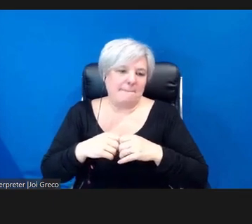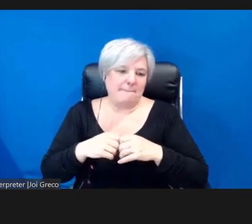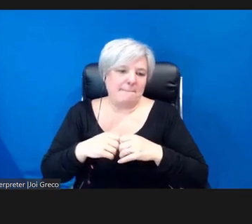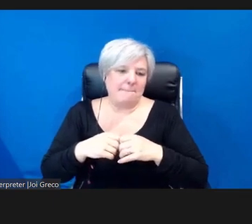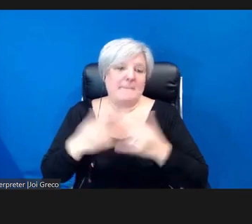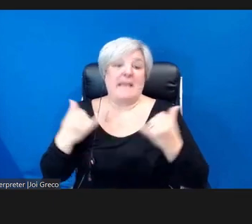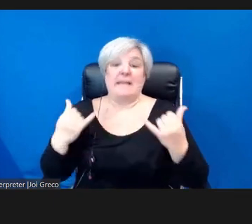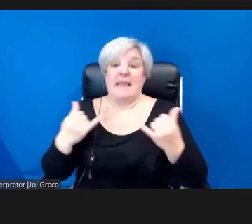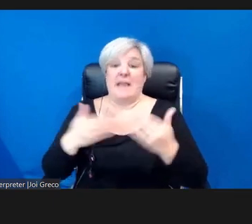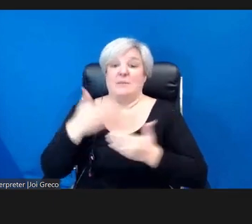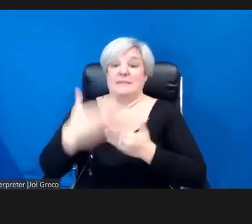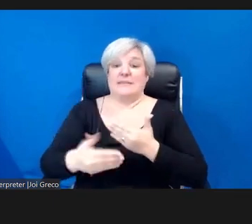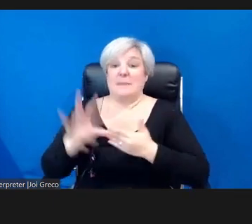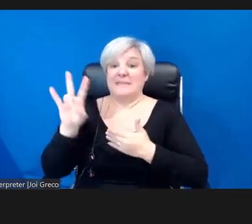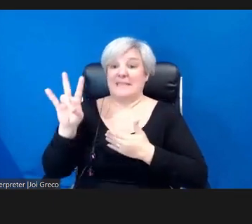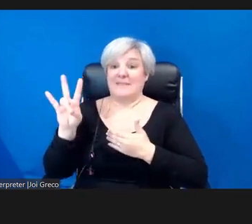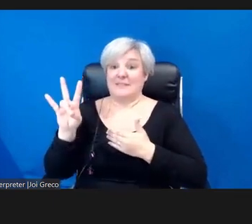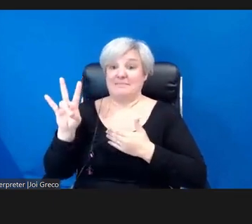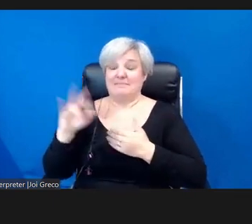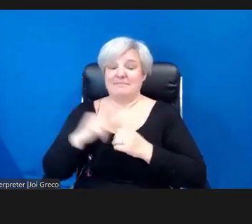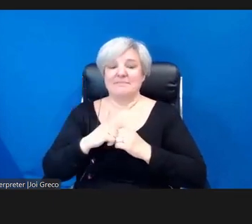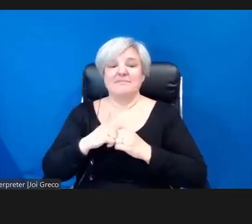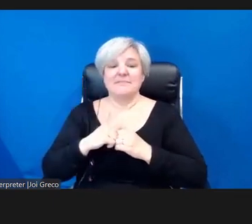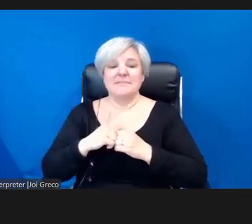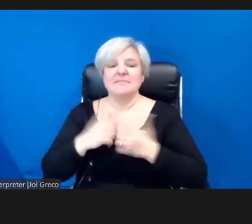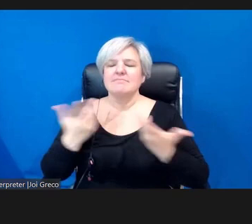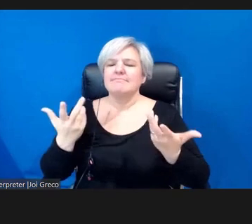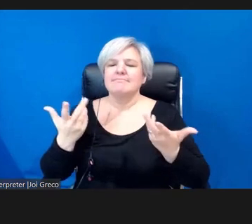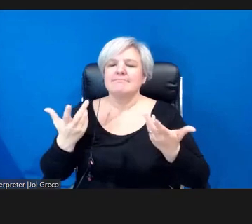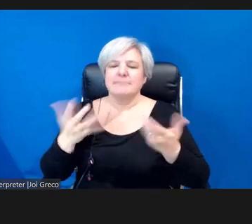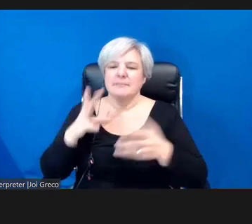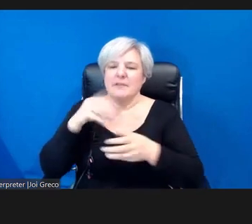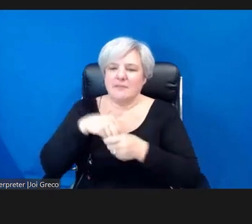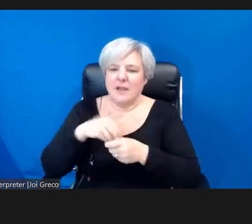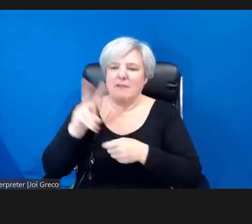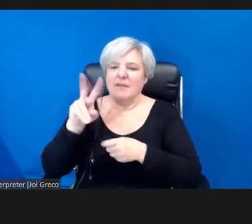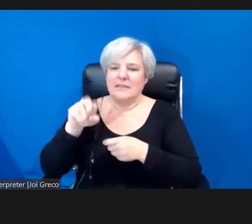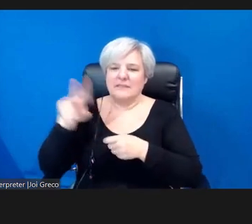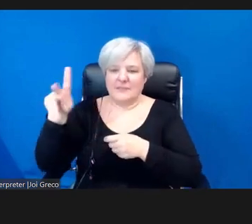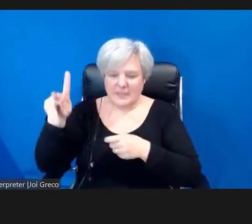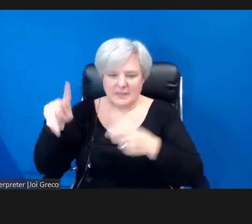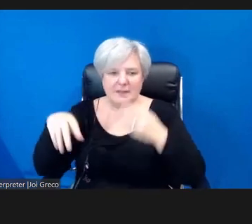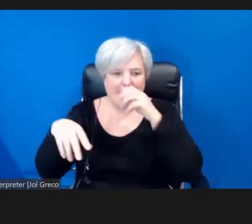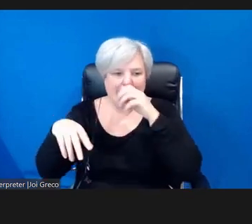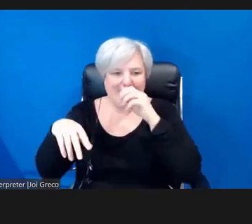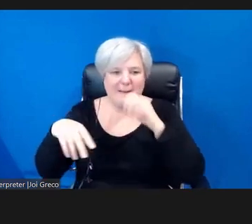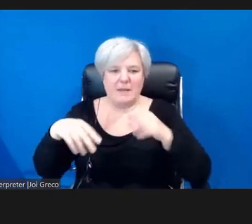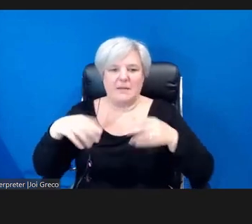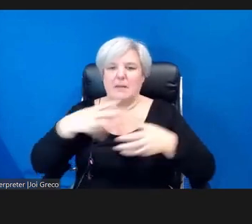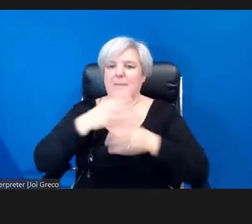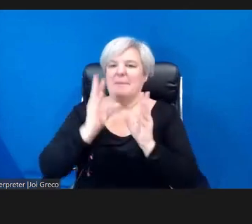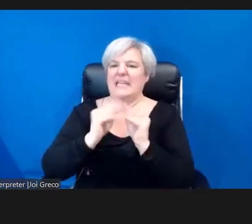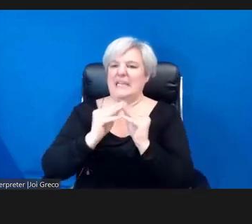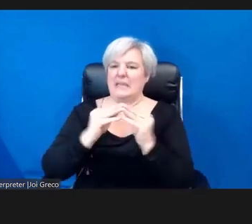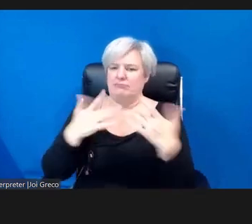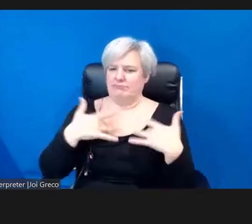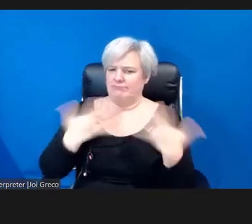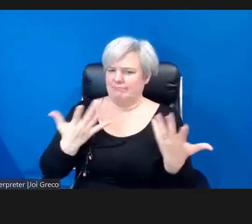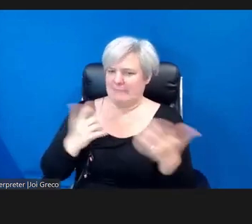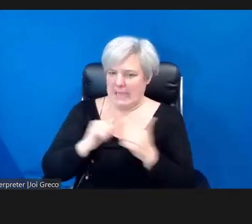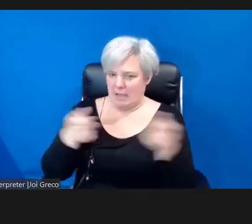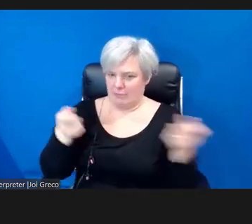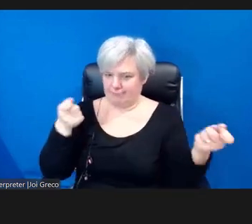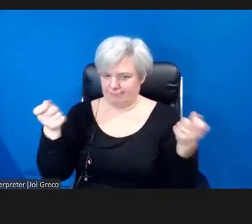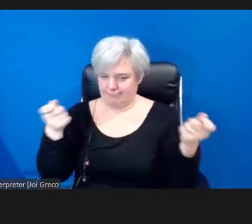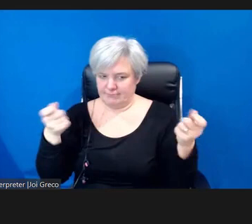This brings us to step 7, which is about conducting the VSV collaboration summary meeting. Although all